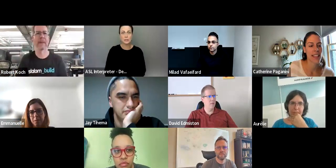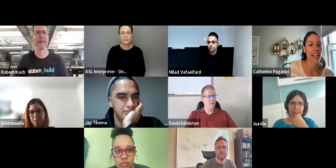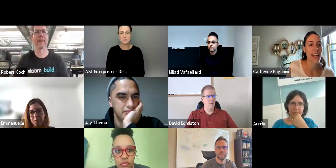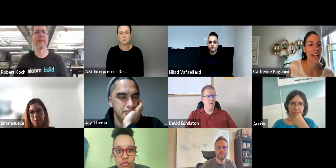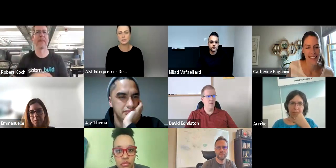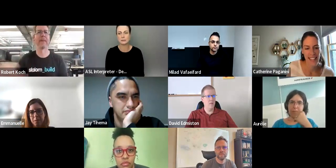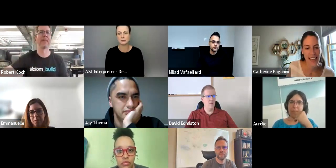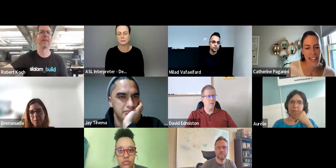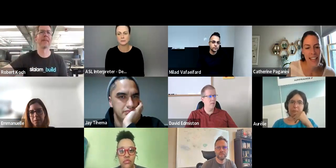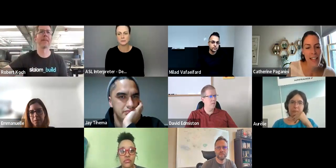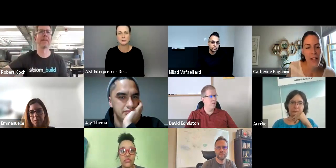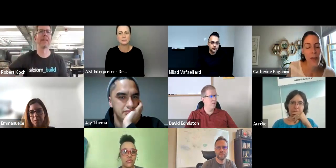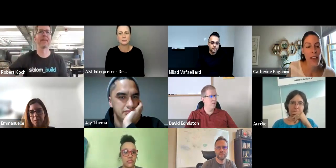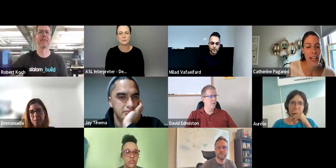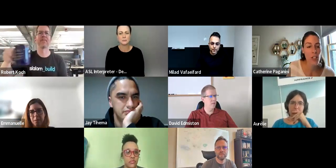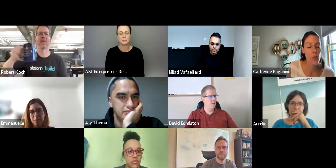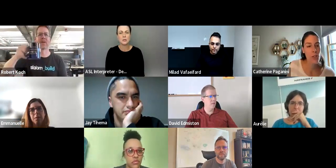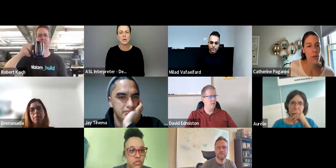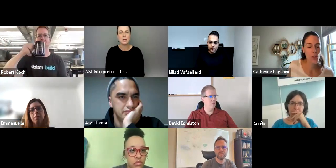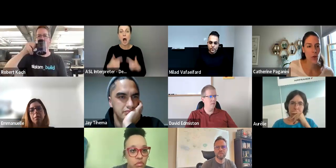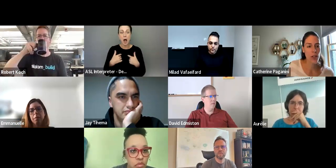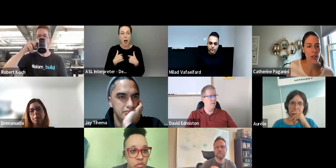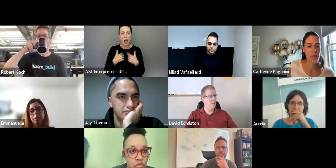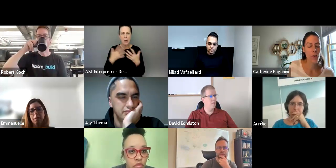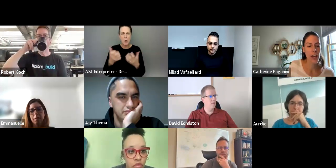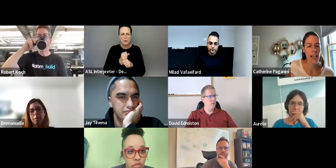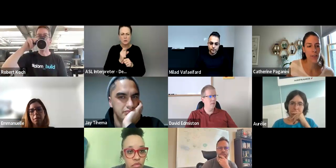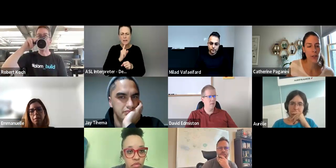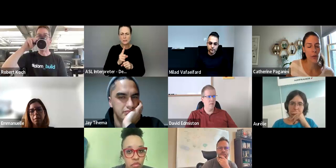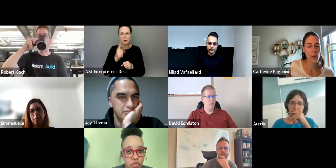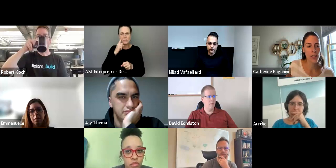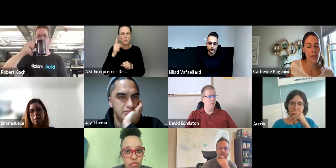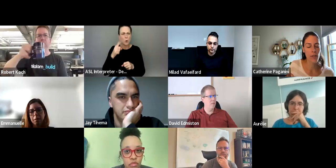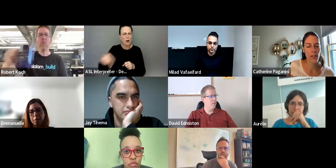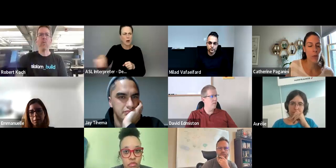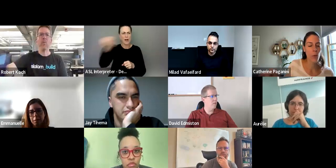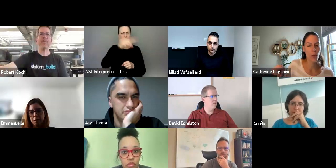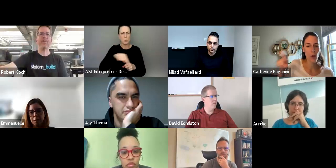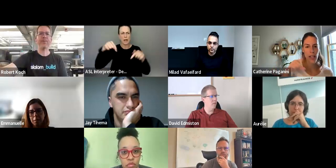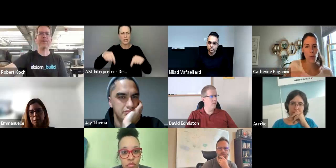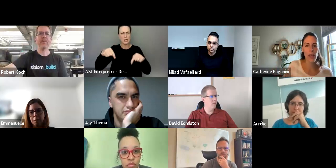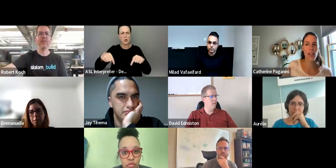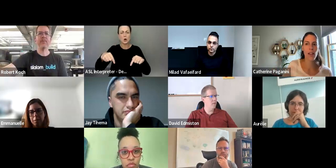Oh, sure. Yes, absolutely. Yeah. I just wanted to be sure for everyone,